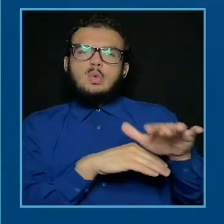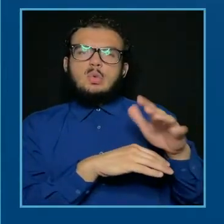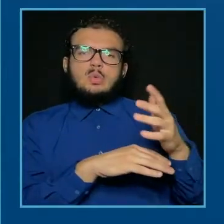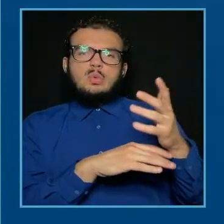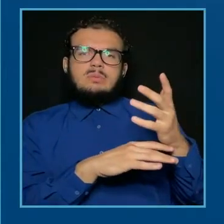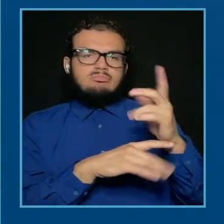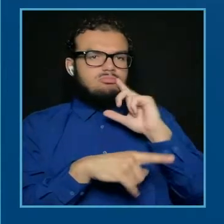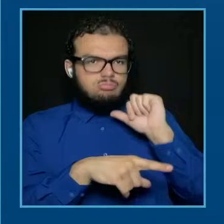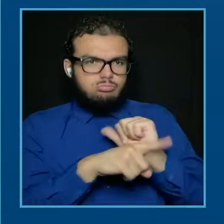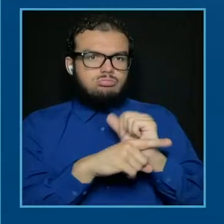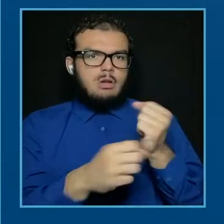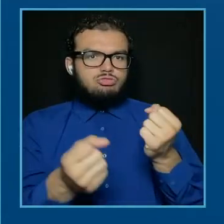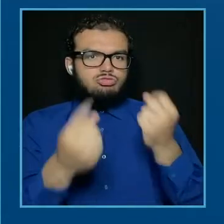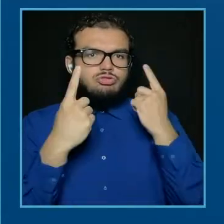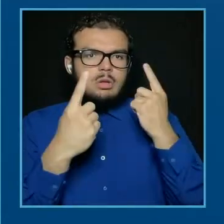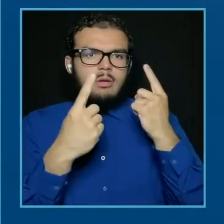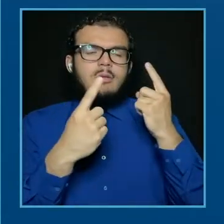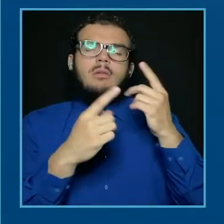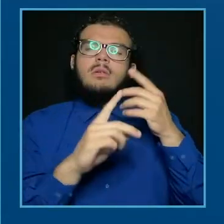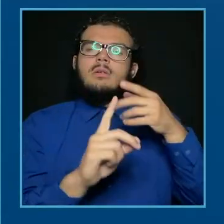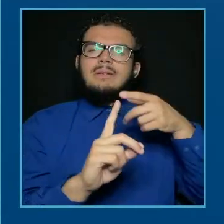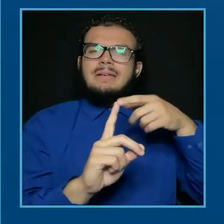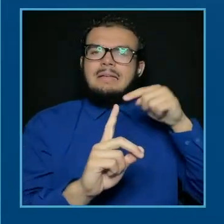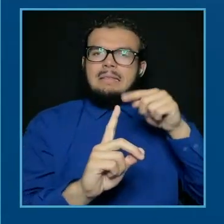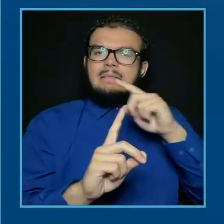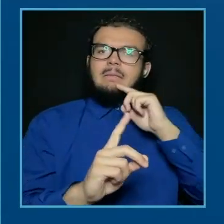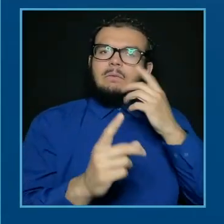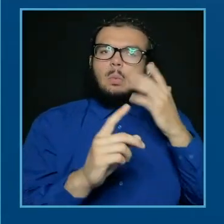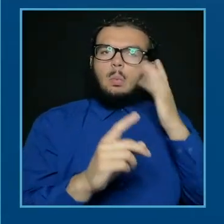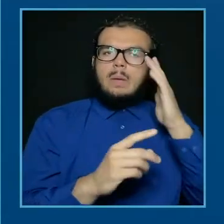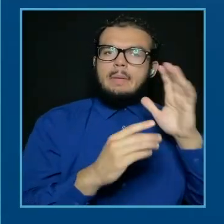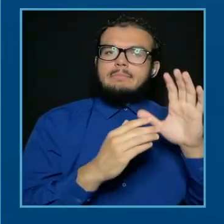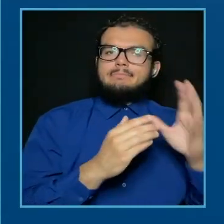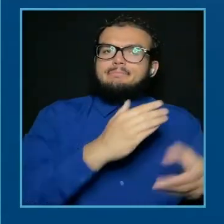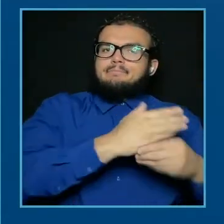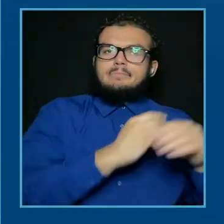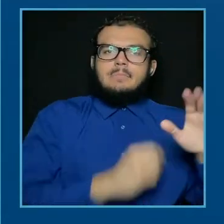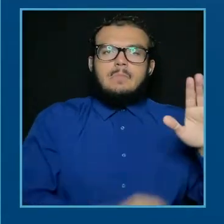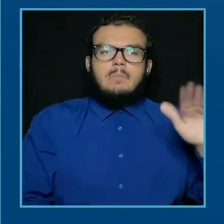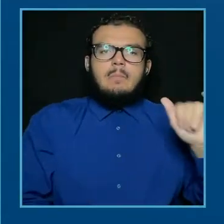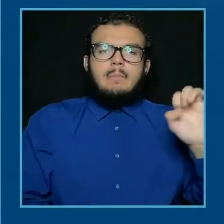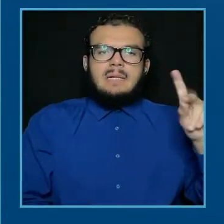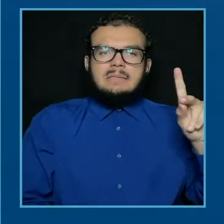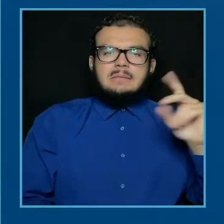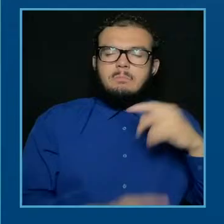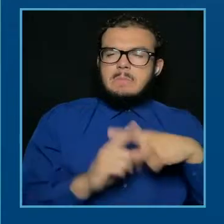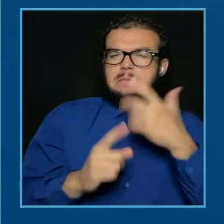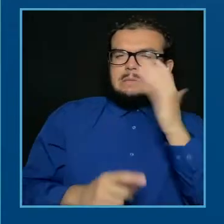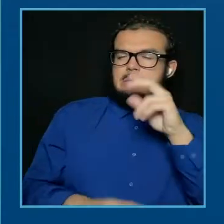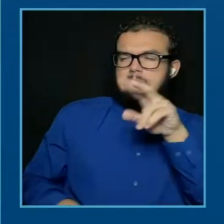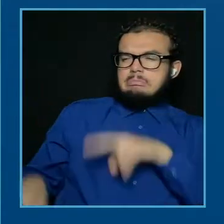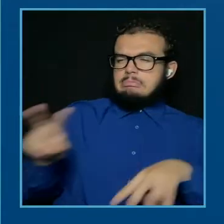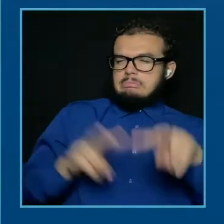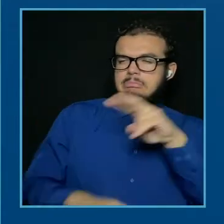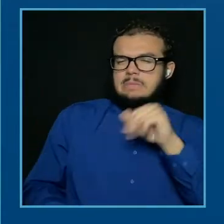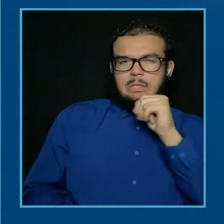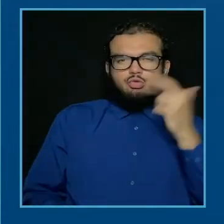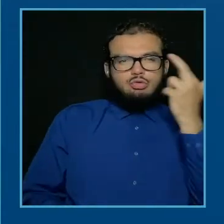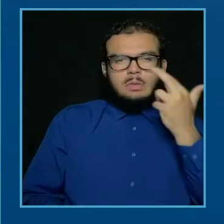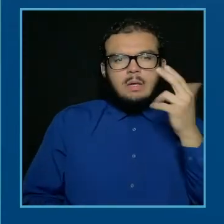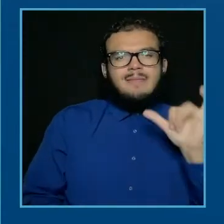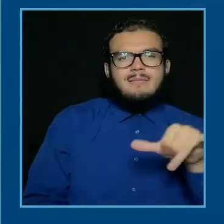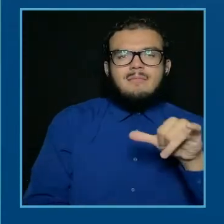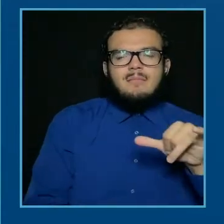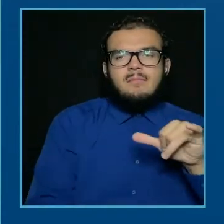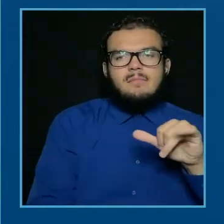understood that this was perhaps going to be biased, but hardly anybody on the floor seemed to realize that. And